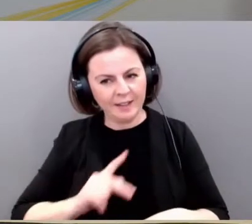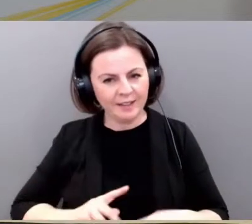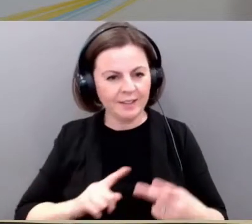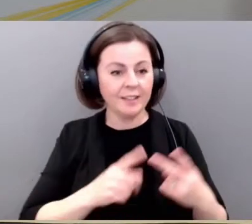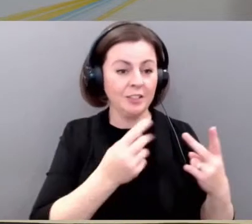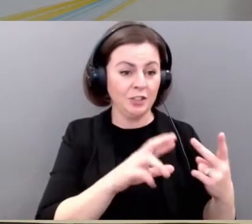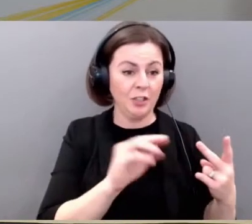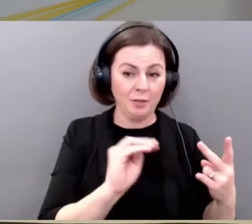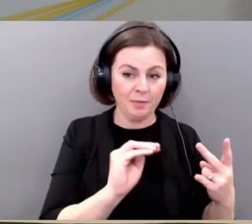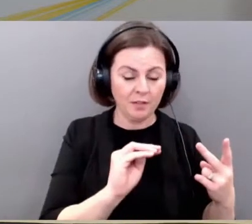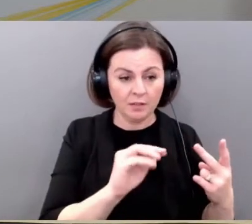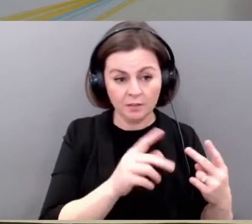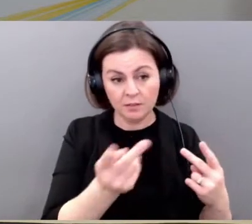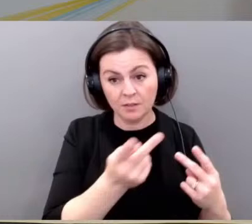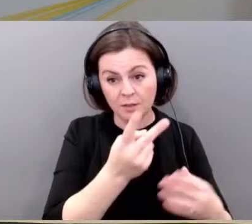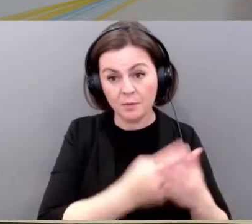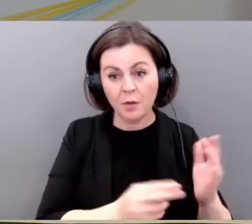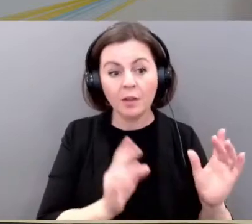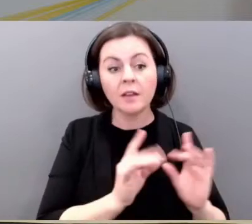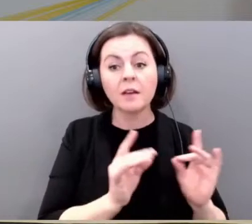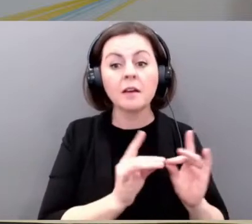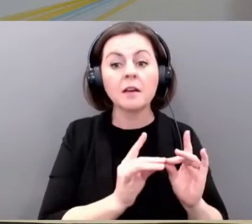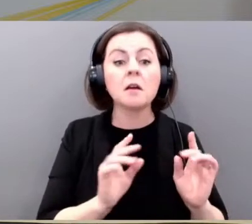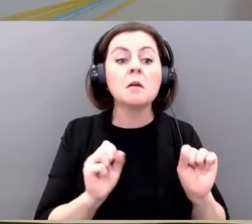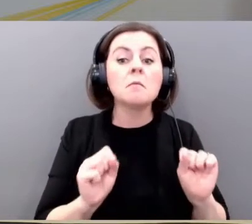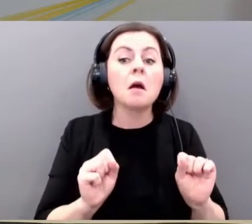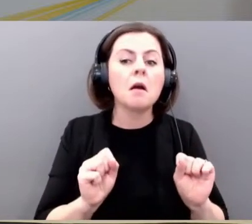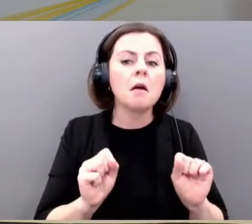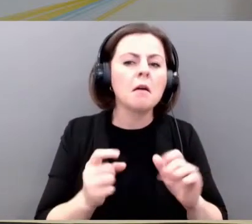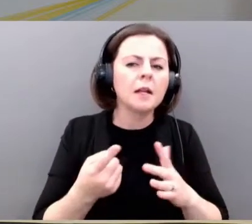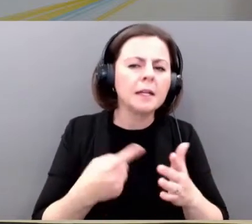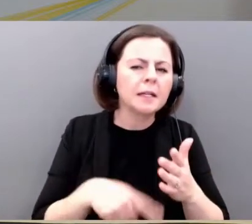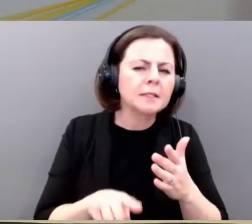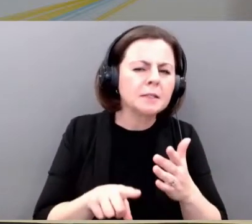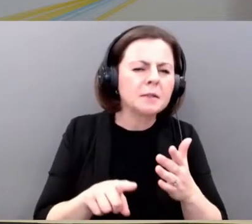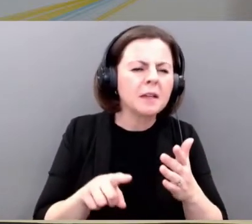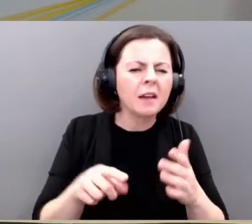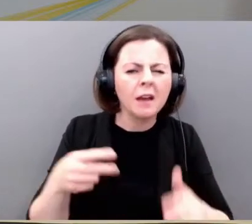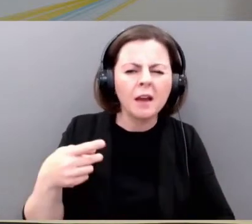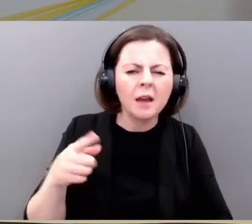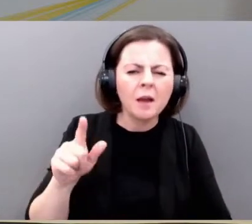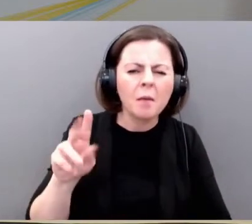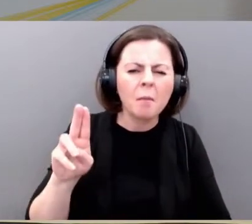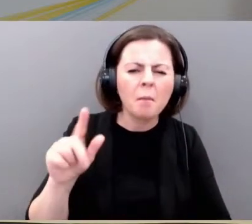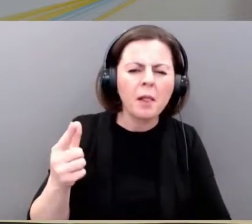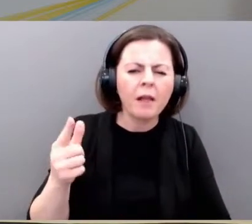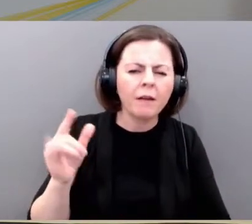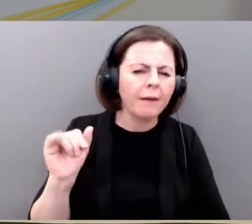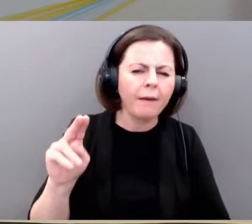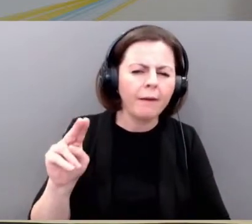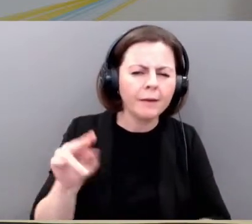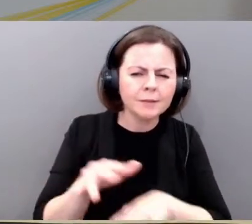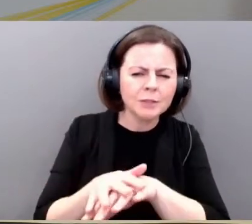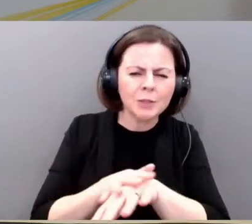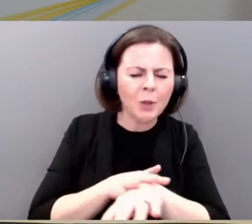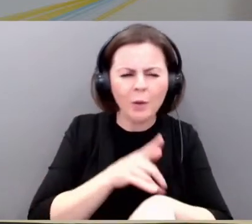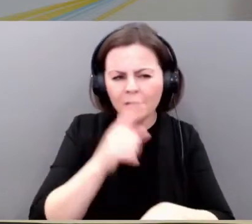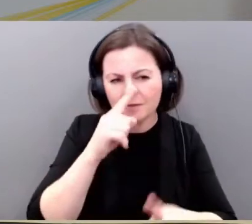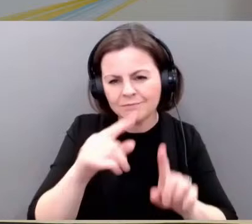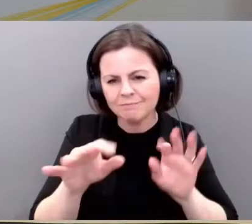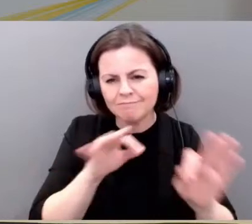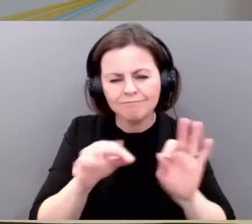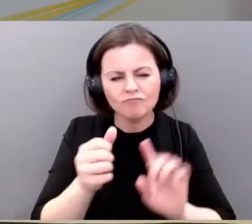to plug back in slowly next week. Can both of you be a bit more specific about what that might look like and whether you